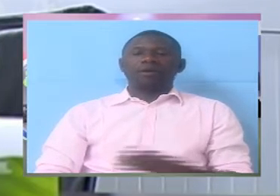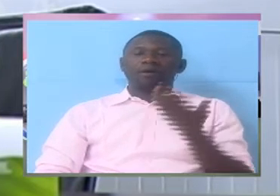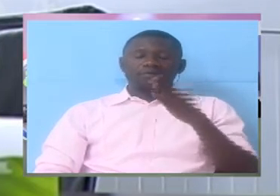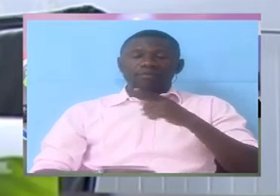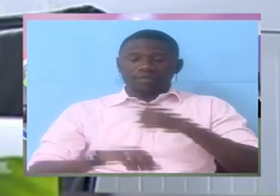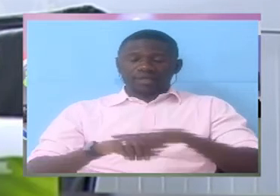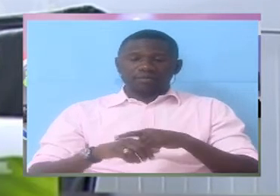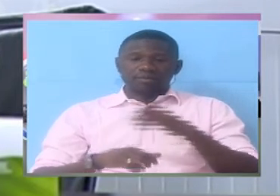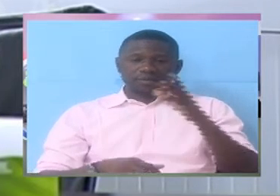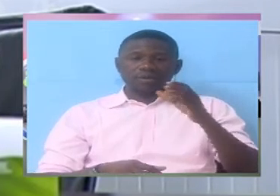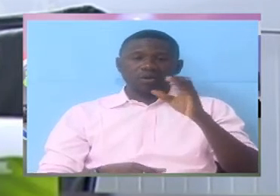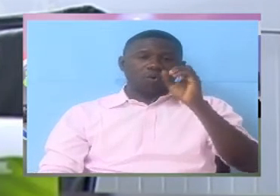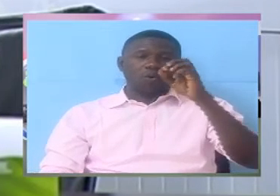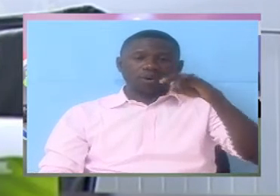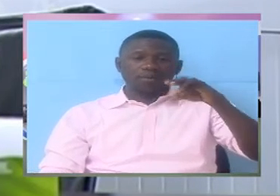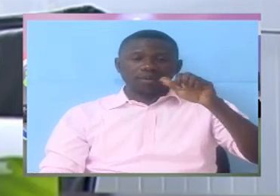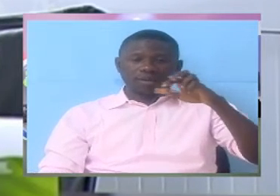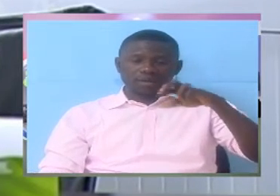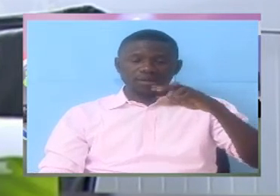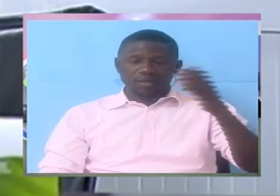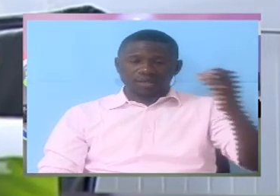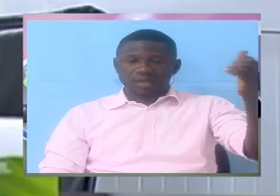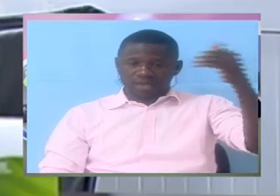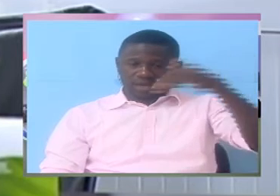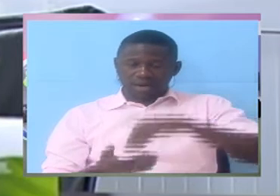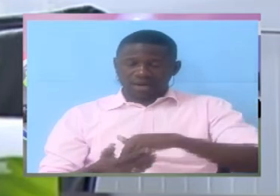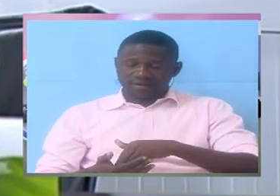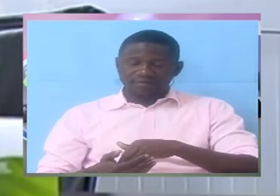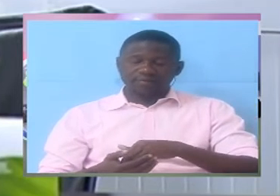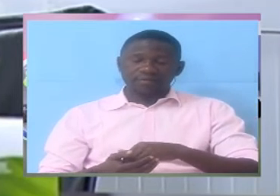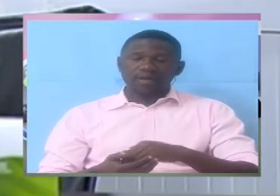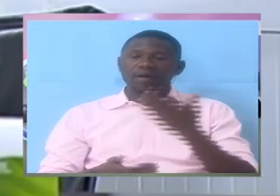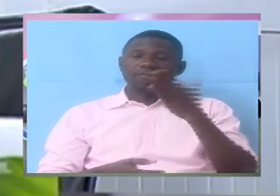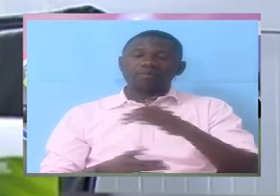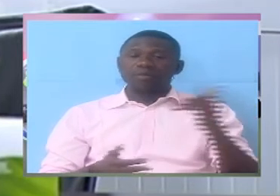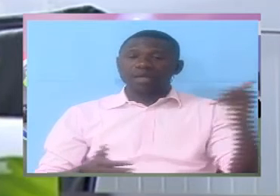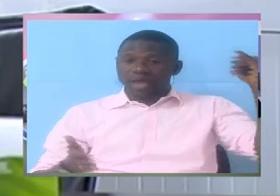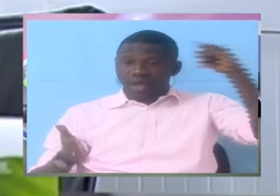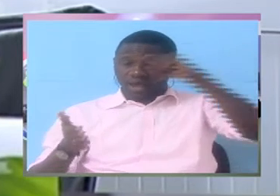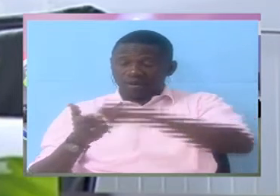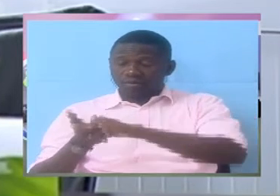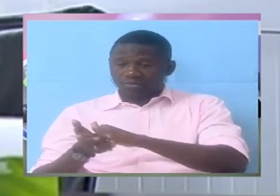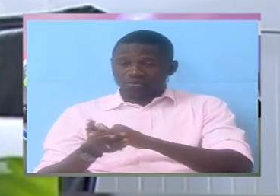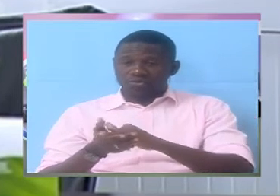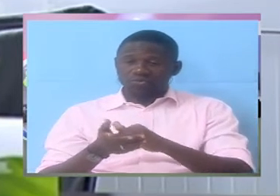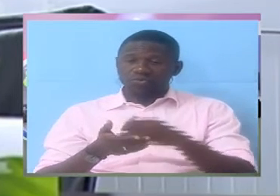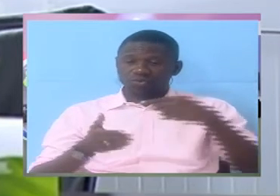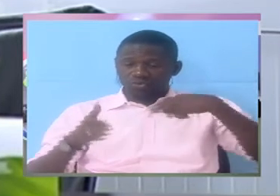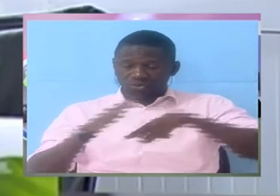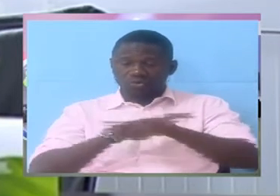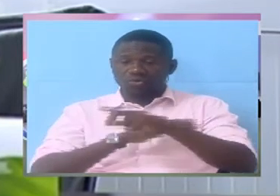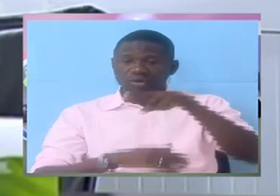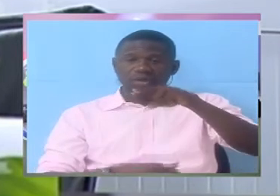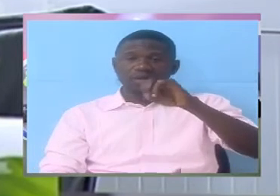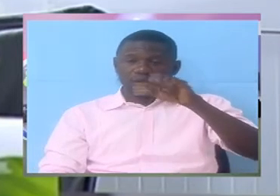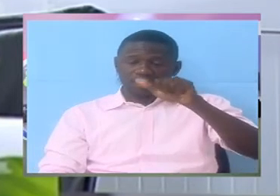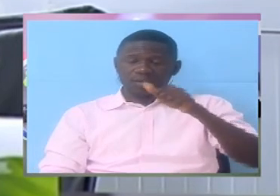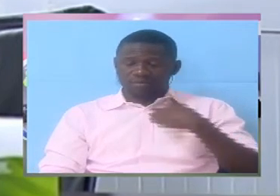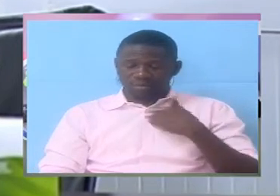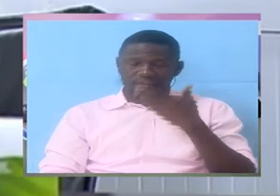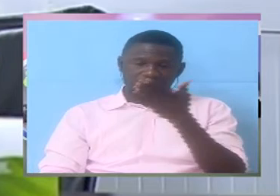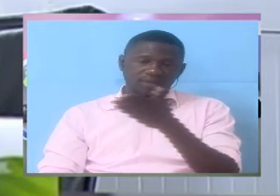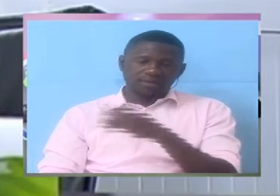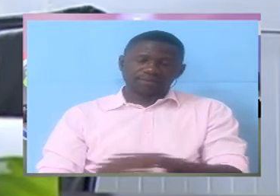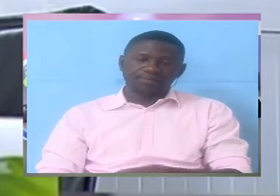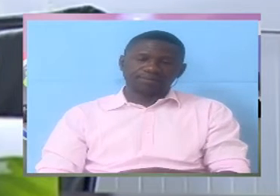na ofana yentara jene. From the airport to NIA. Abona nkulunti la jirula to kana NIA san san kono. And then what happened?